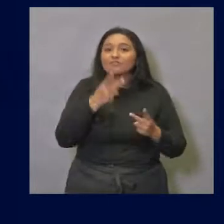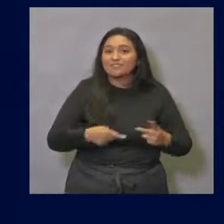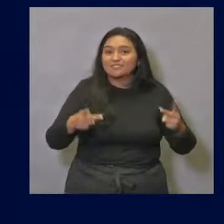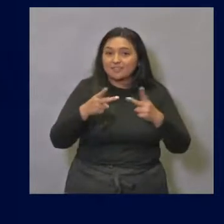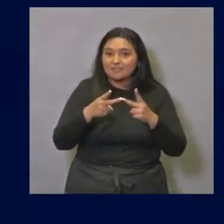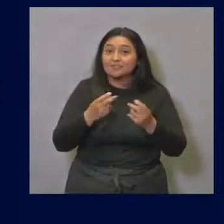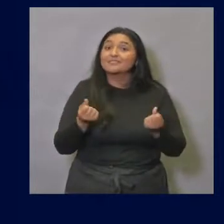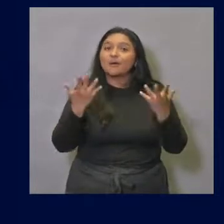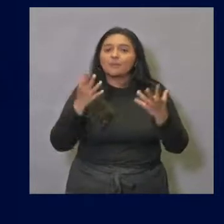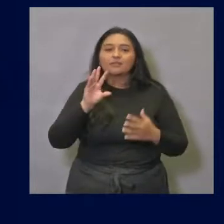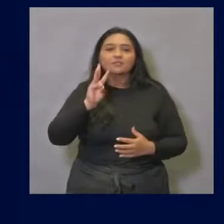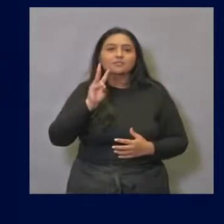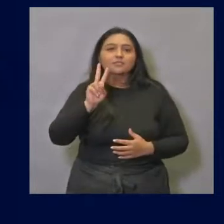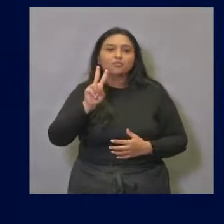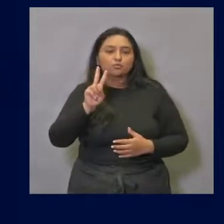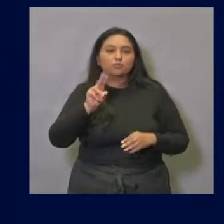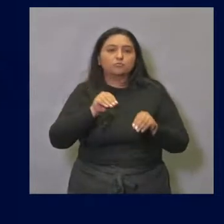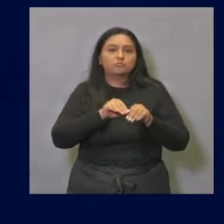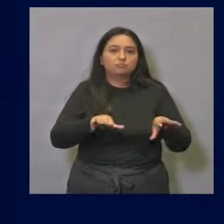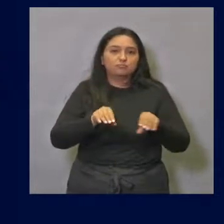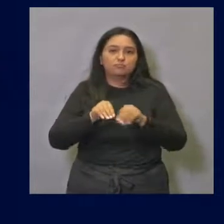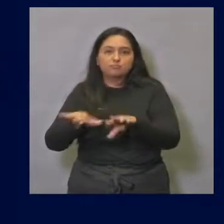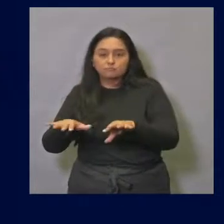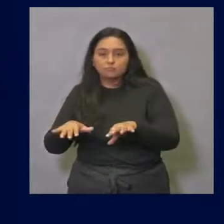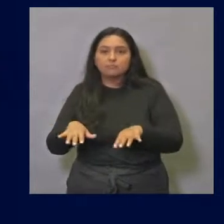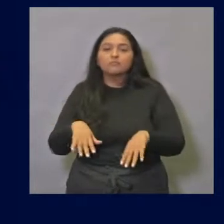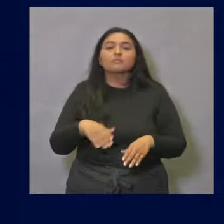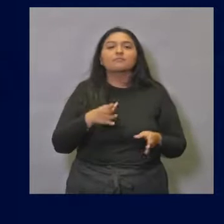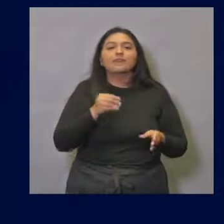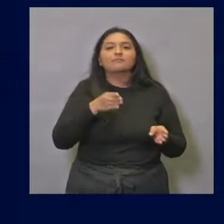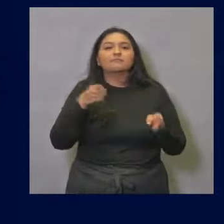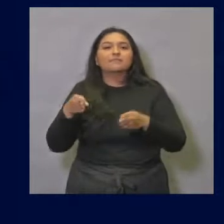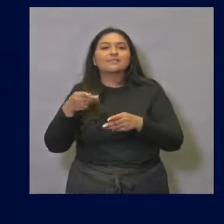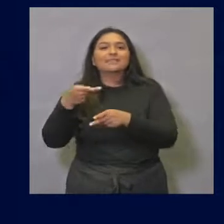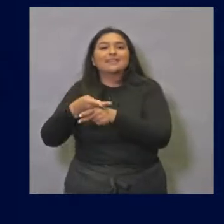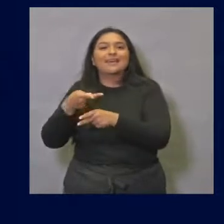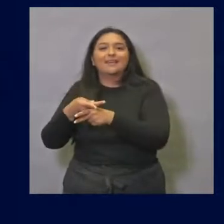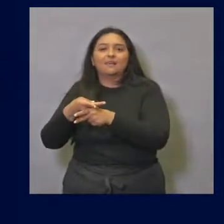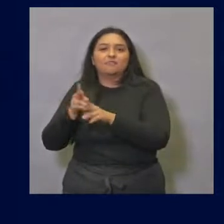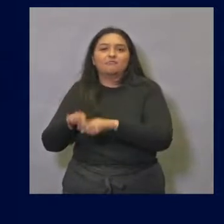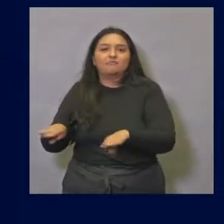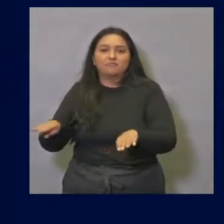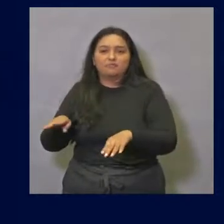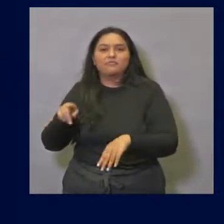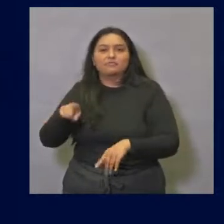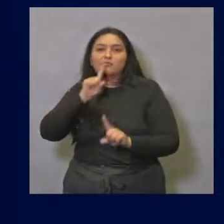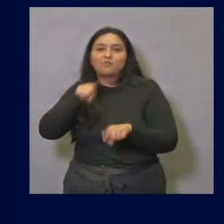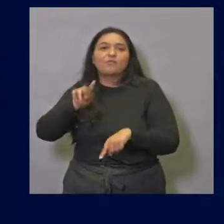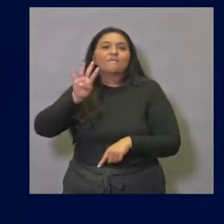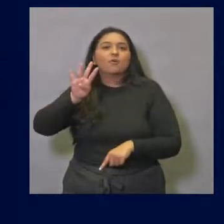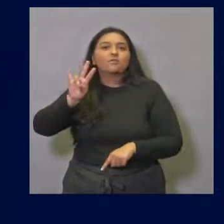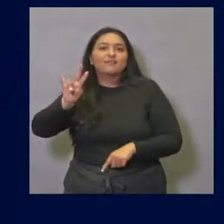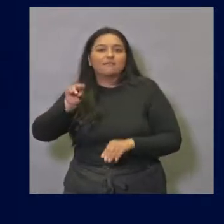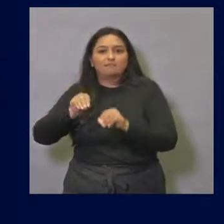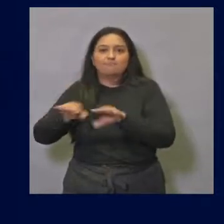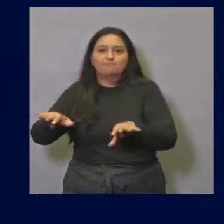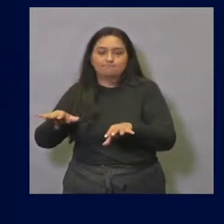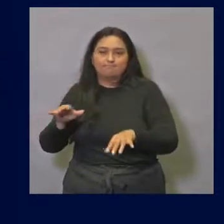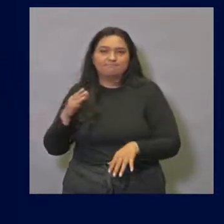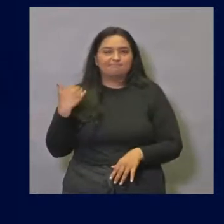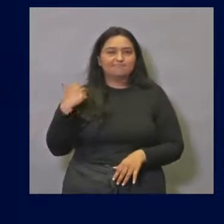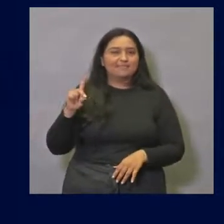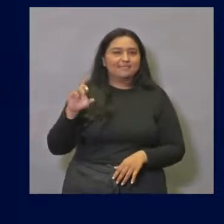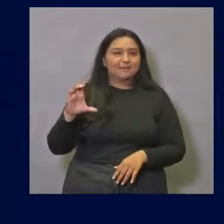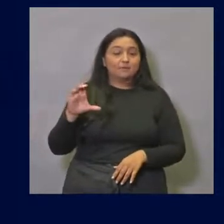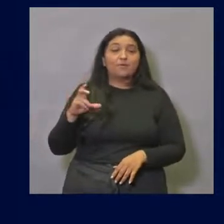at school and daycare settings, which reported 47 outbreaks that first week of December. Both sectors